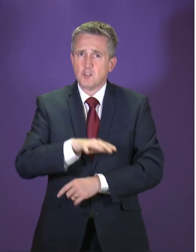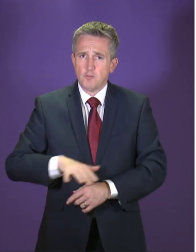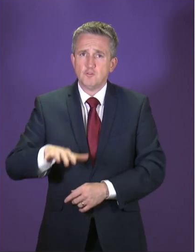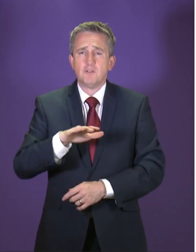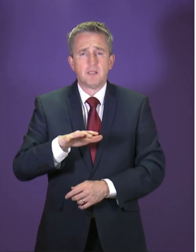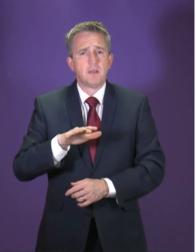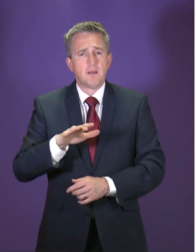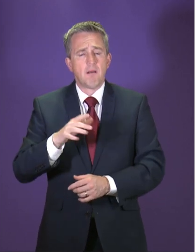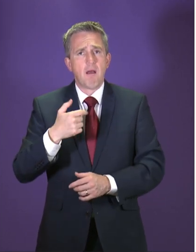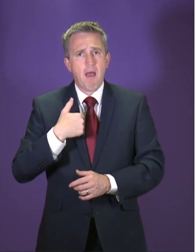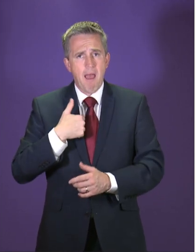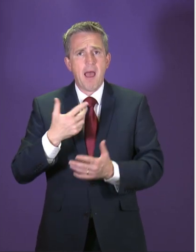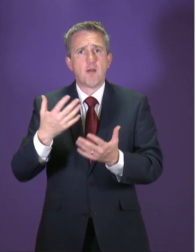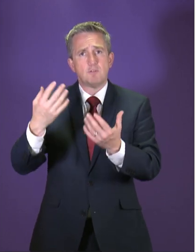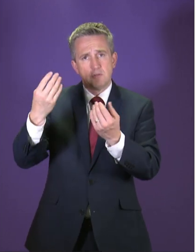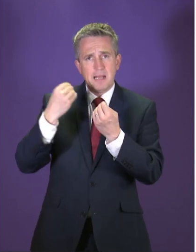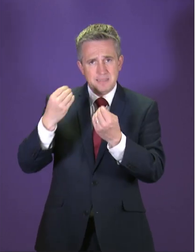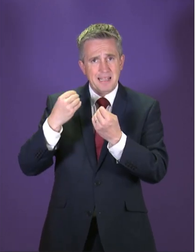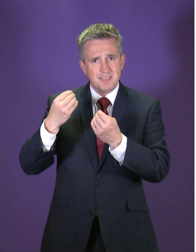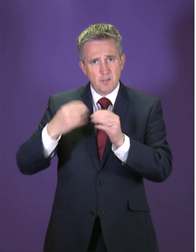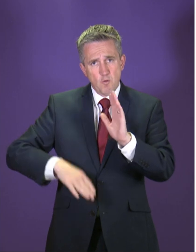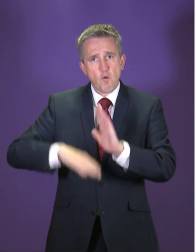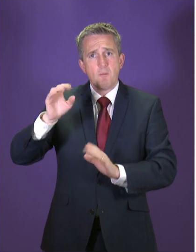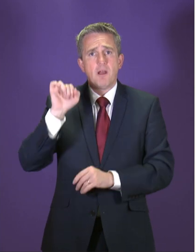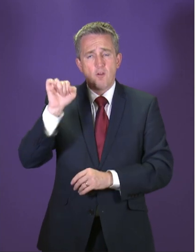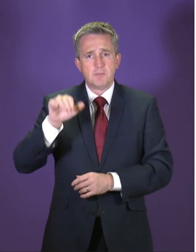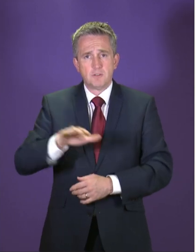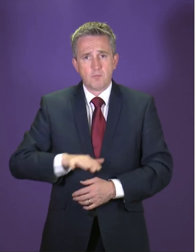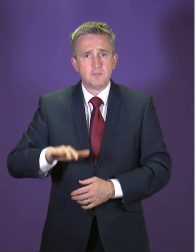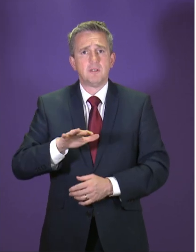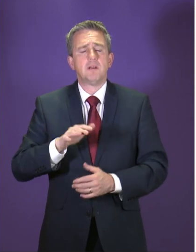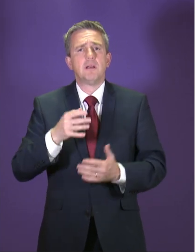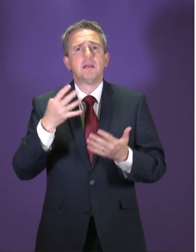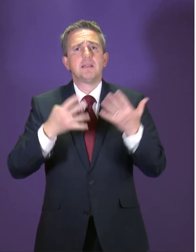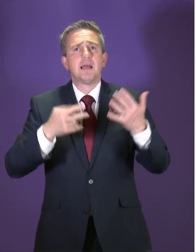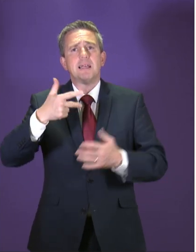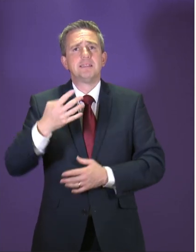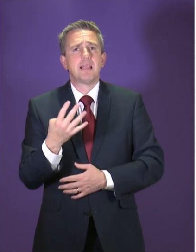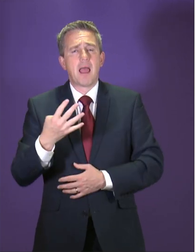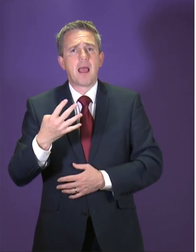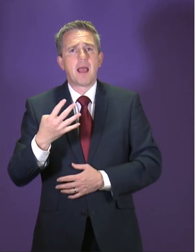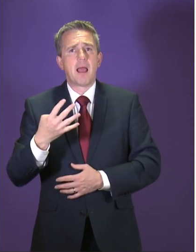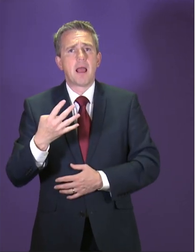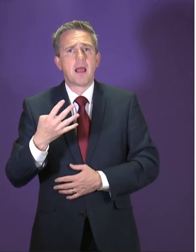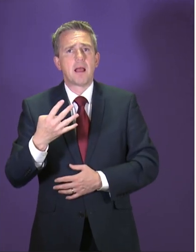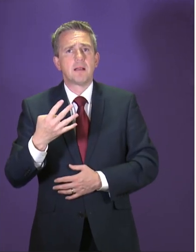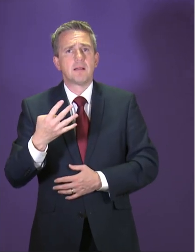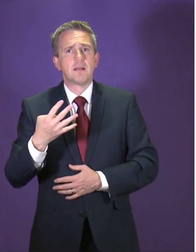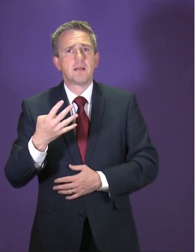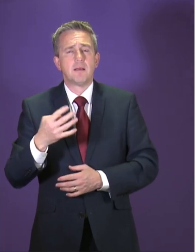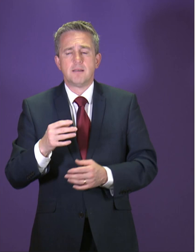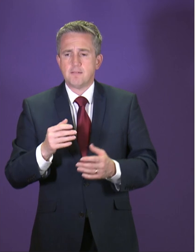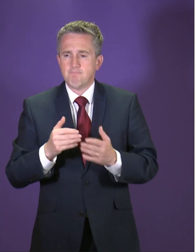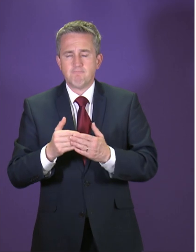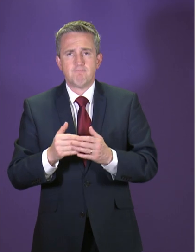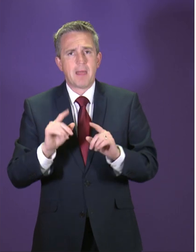my education at that period. Since in 89, I haven't any possibilities to